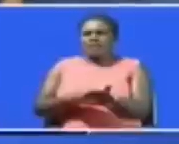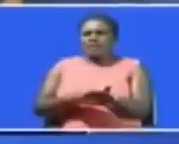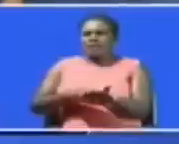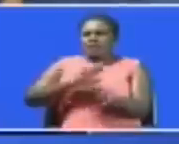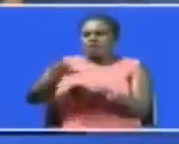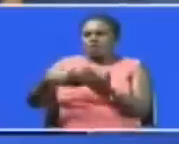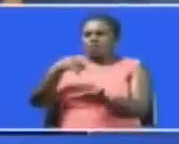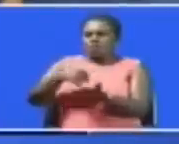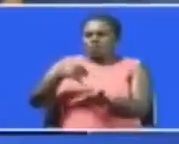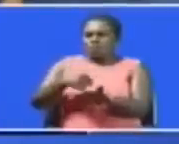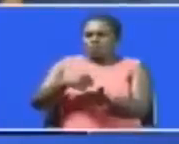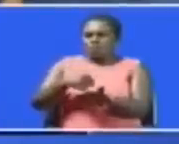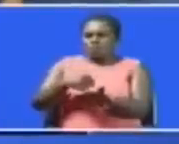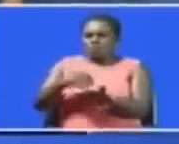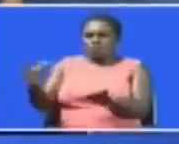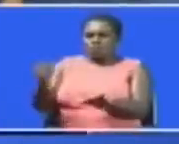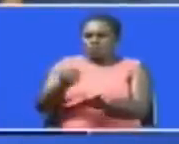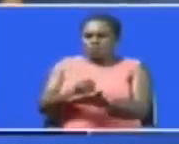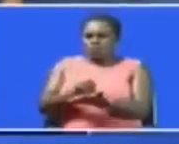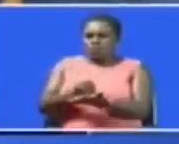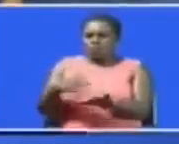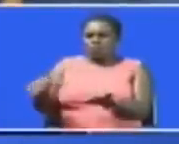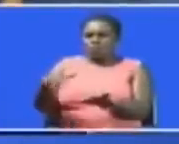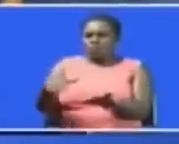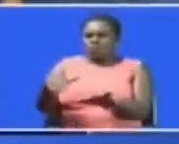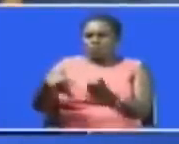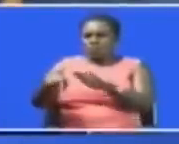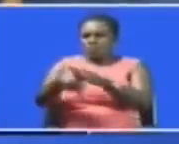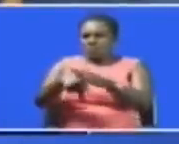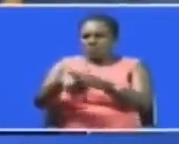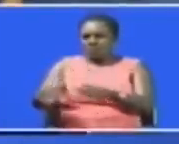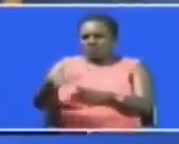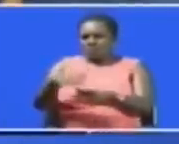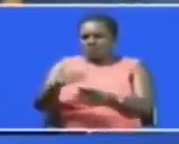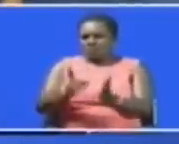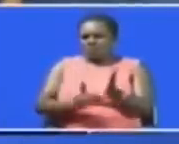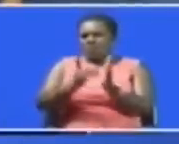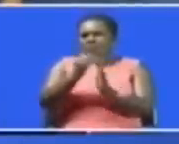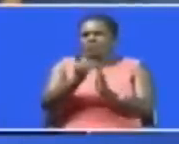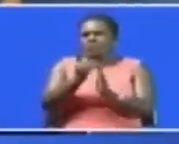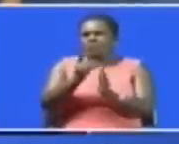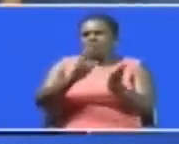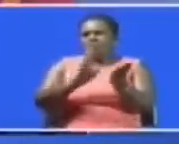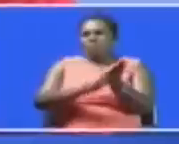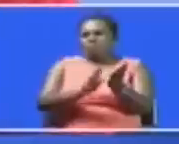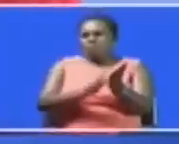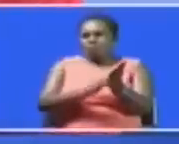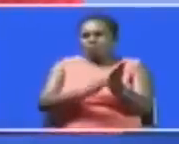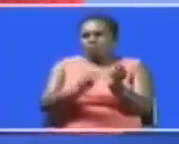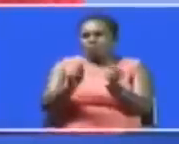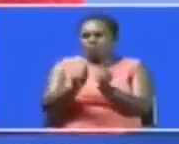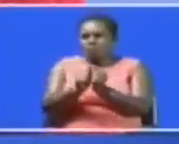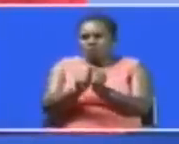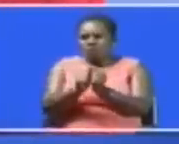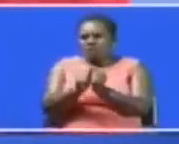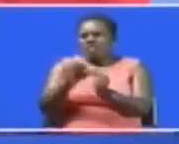only inclusivity that Kenyans need is that which shall adopt the ward as the primary unit of accelerated development. This is a proposal by the